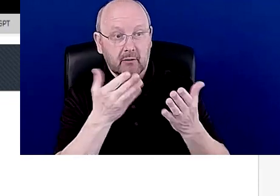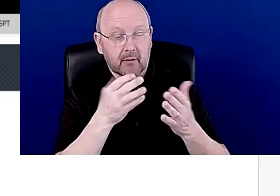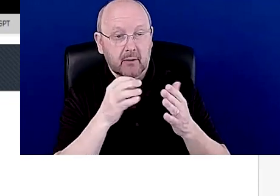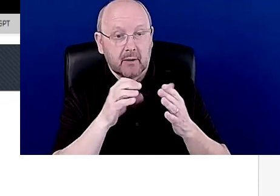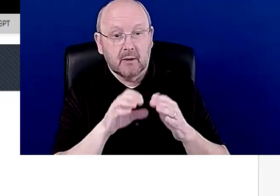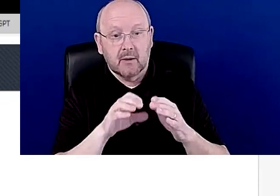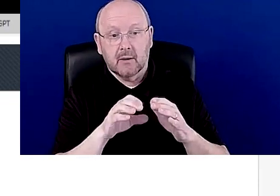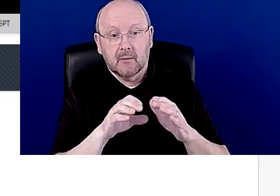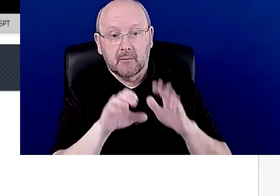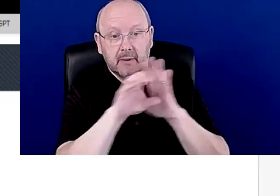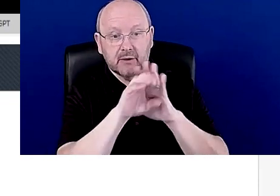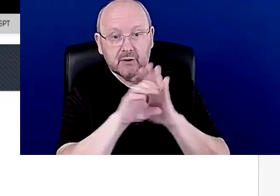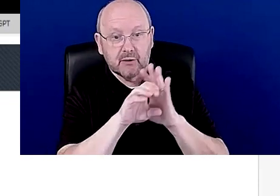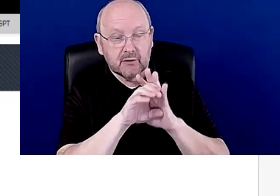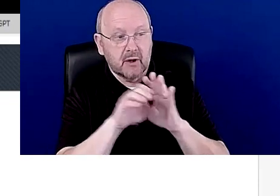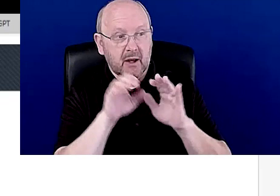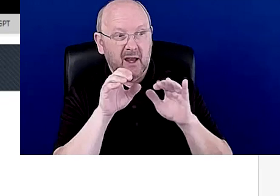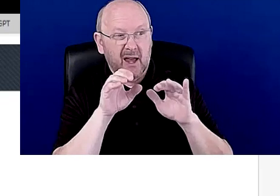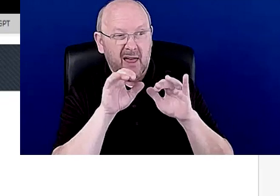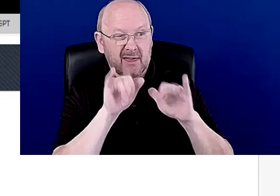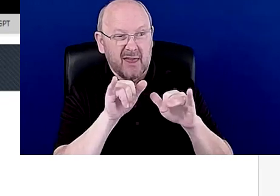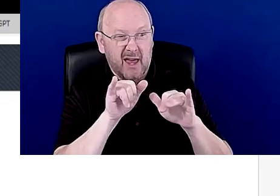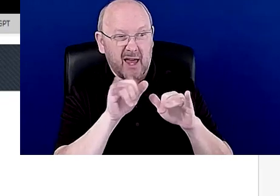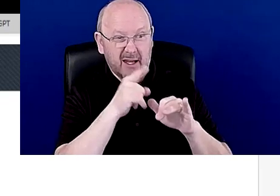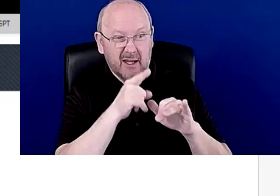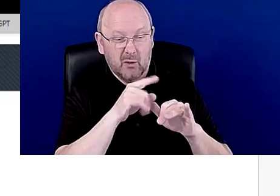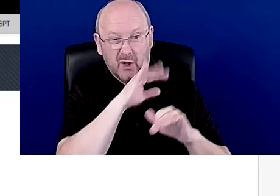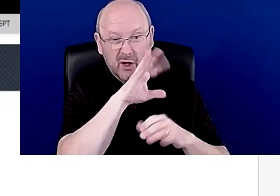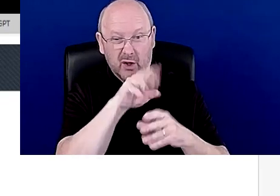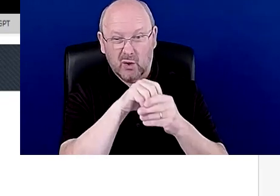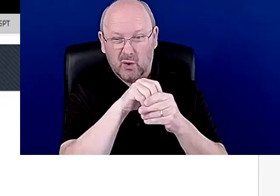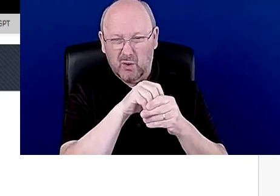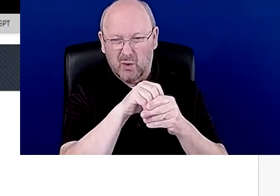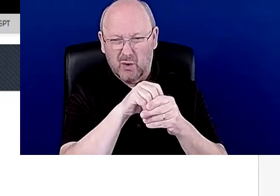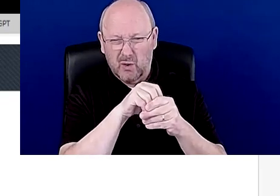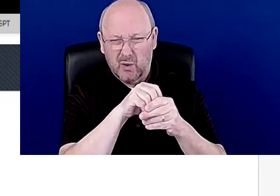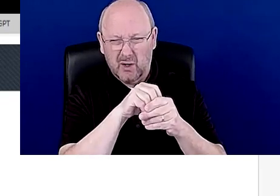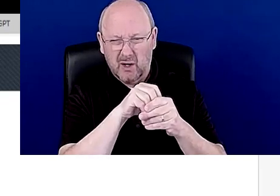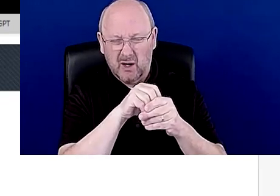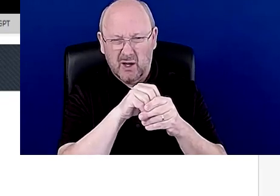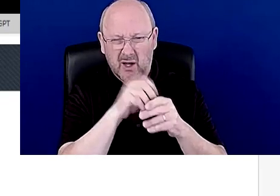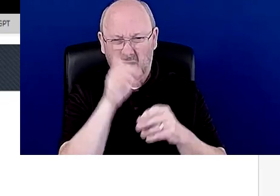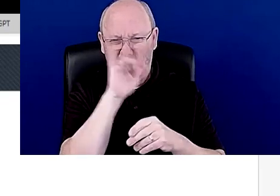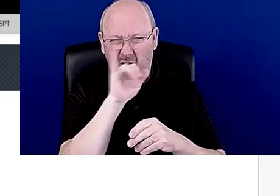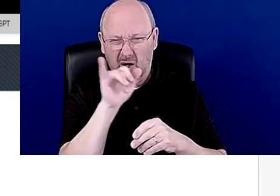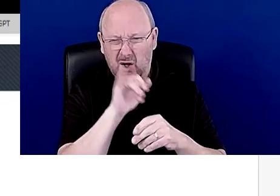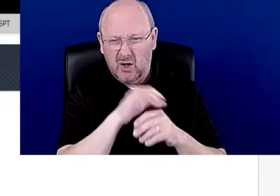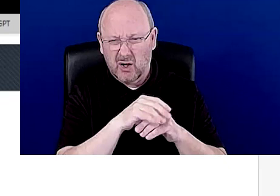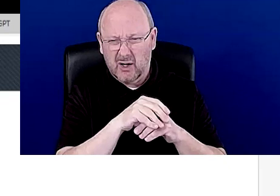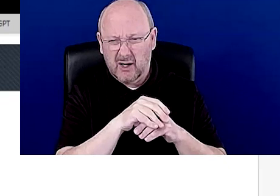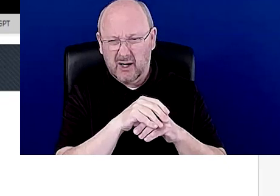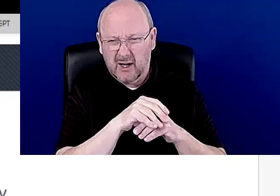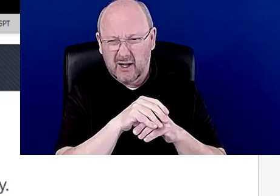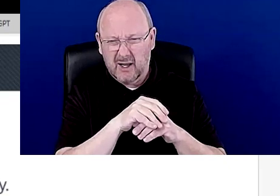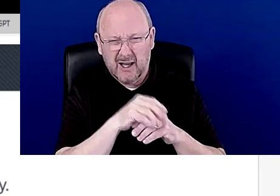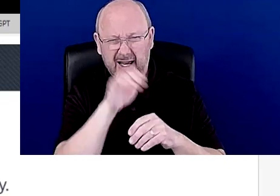them. I've seen a few that are a little more like realistic looking, but most of them have like that kind of